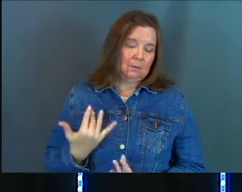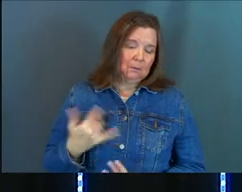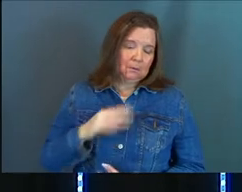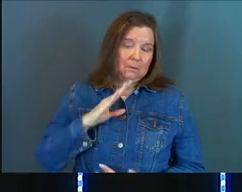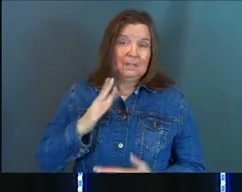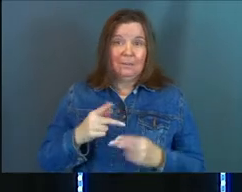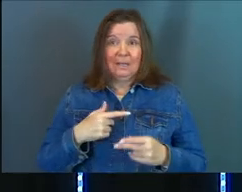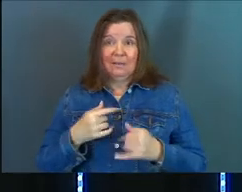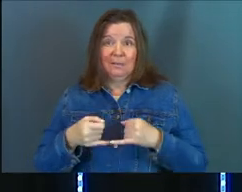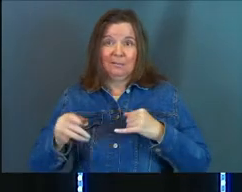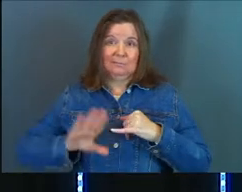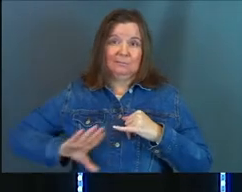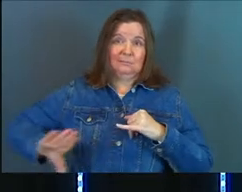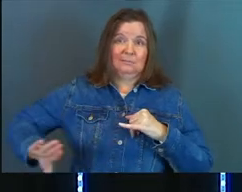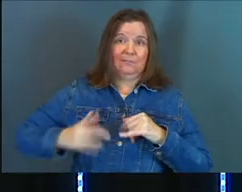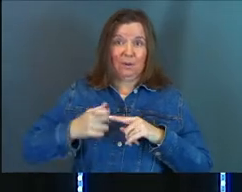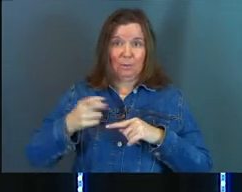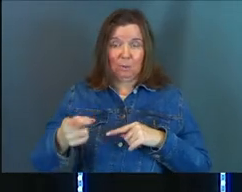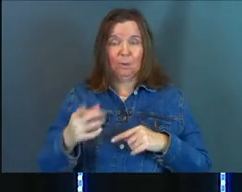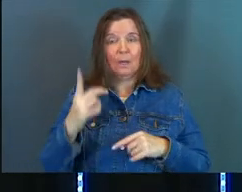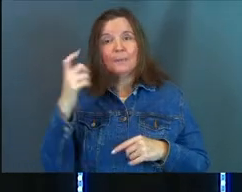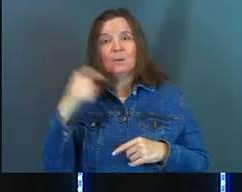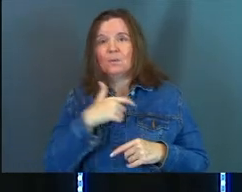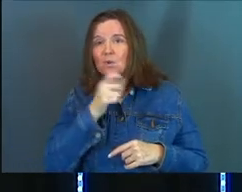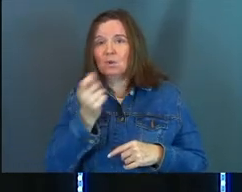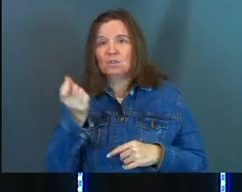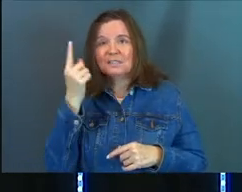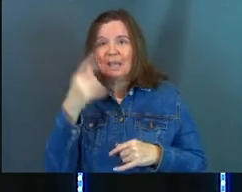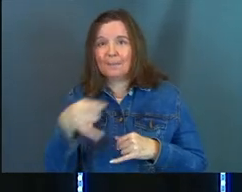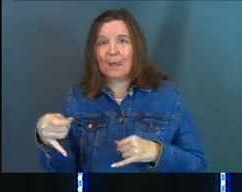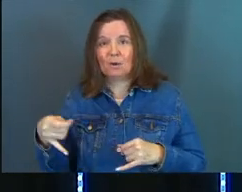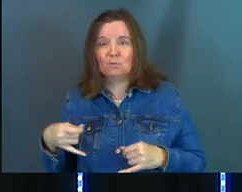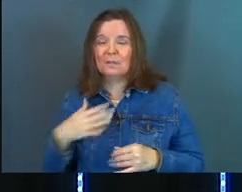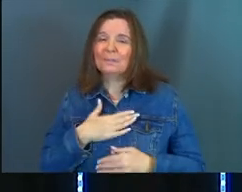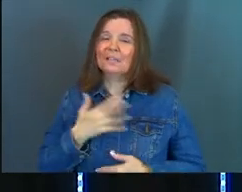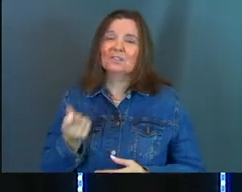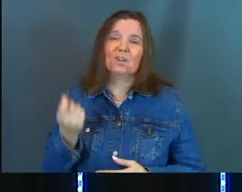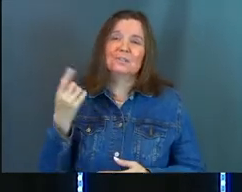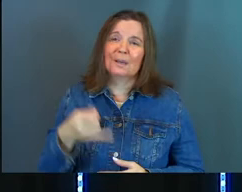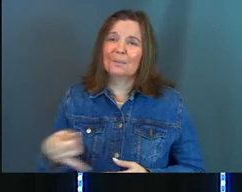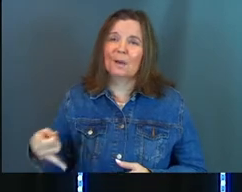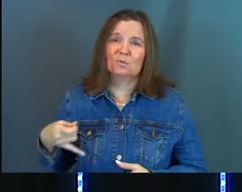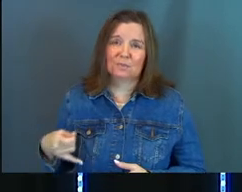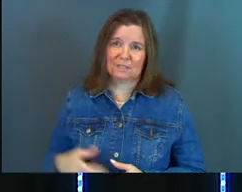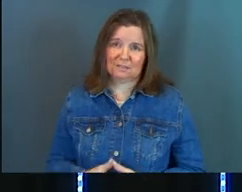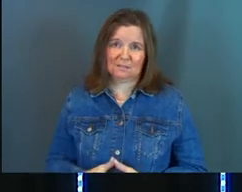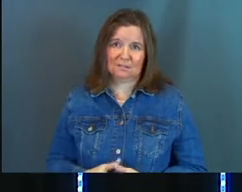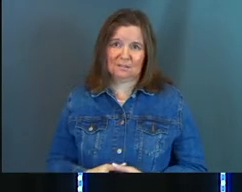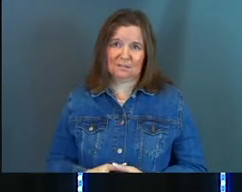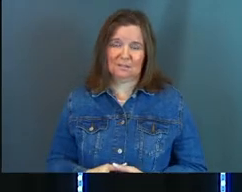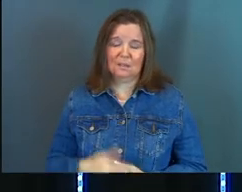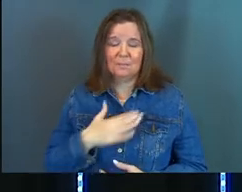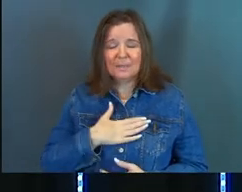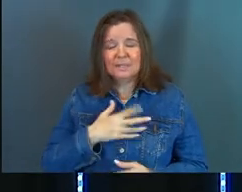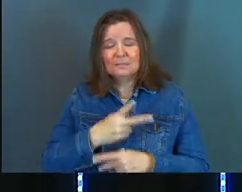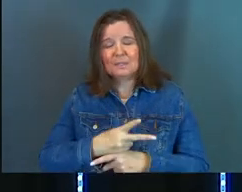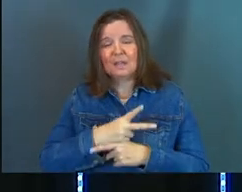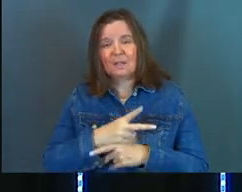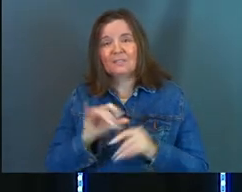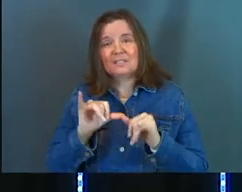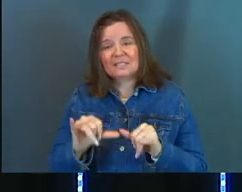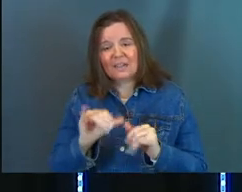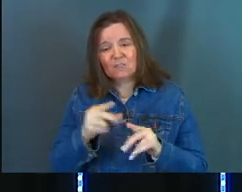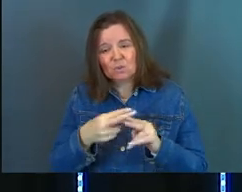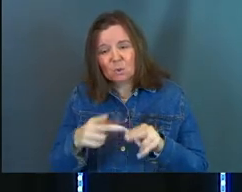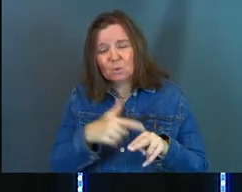Some people have like distanced themselves from you. It's because we don't understand boundaries. Please understand boundaries. Please be careful. Stay